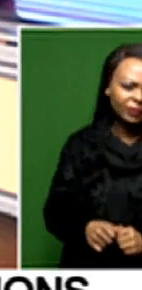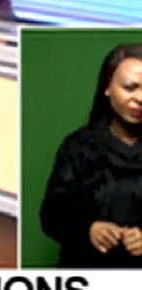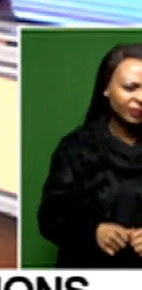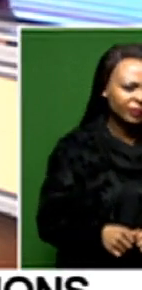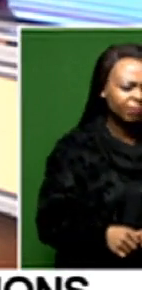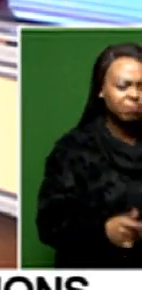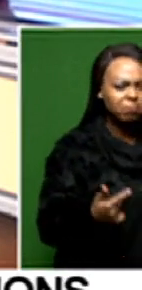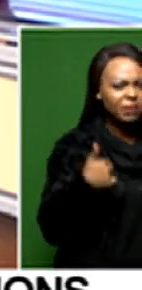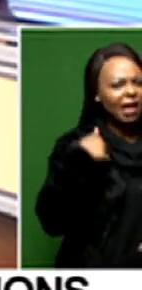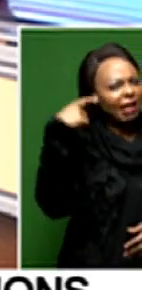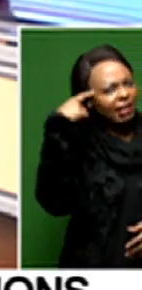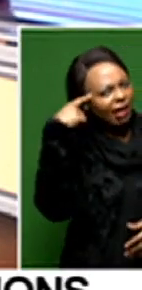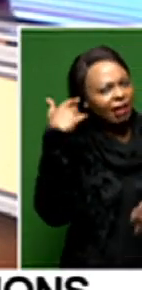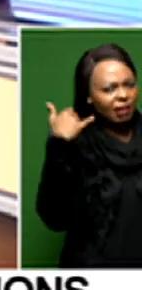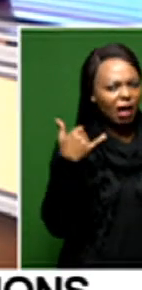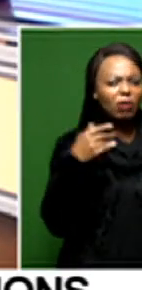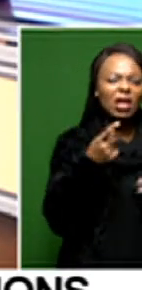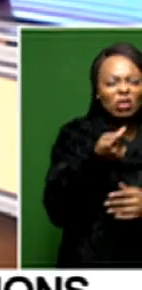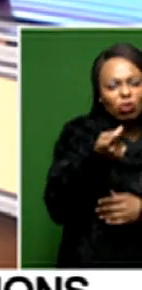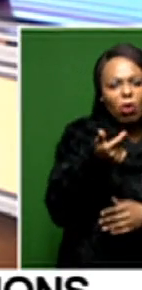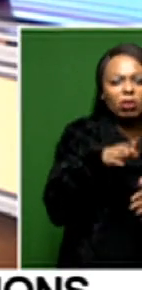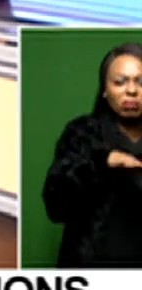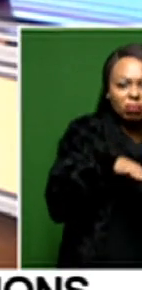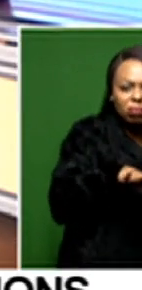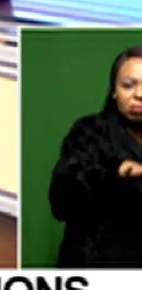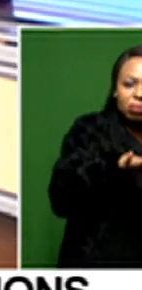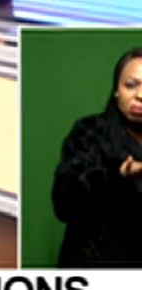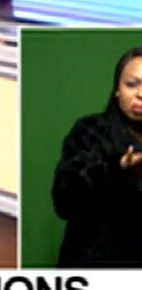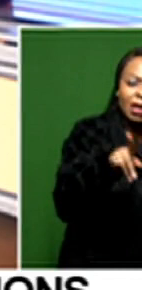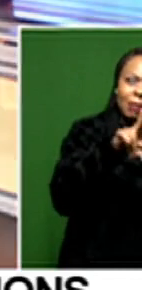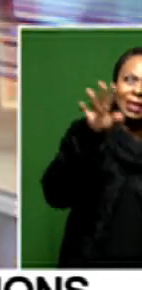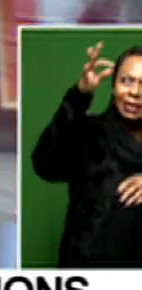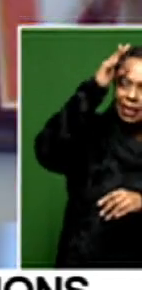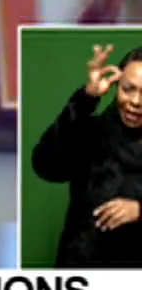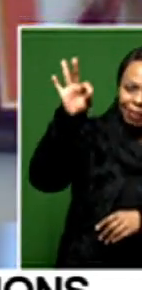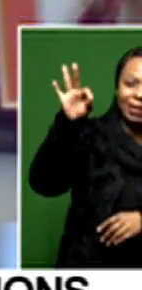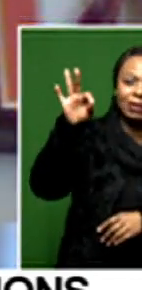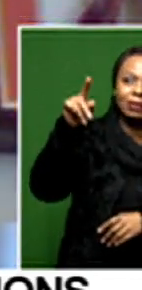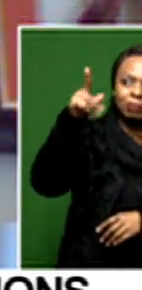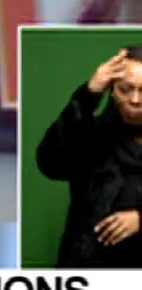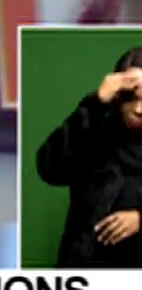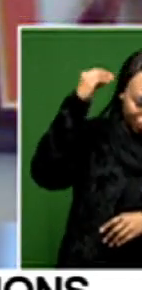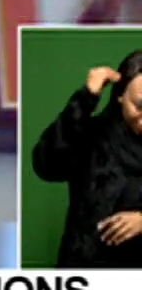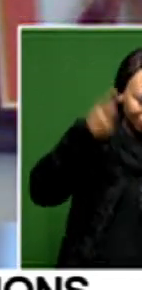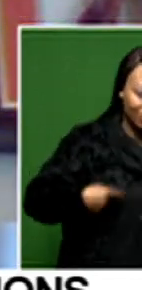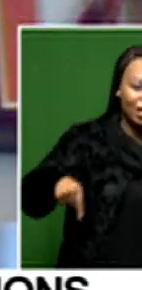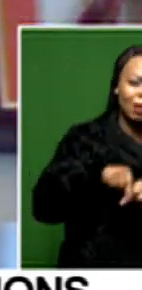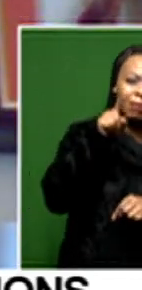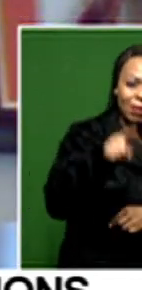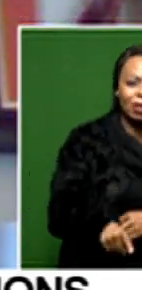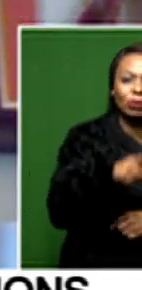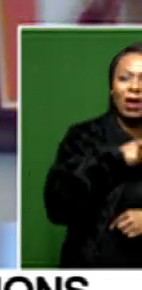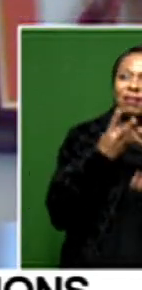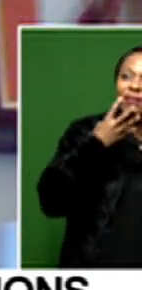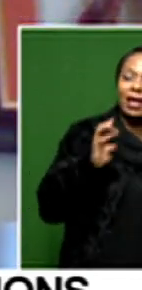I think we are getting there slowly but surely. But yeah, if our government can also just recognize us that as freelancers, but we